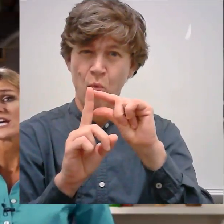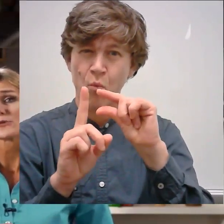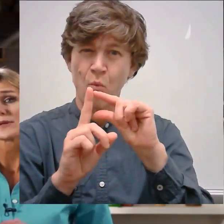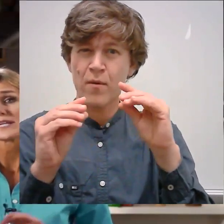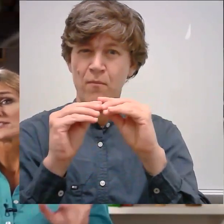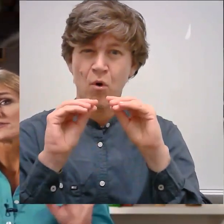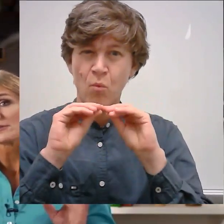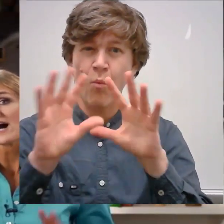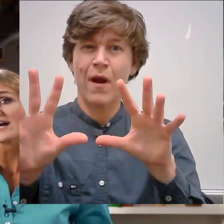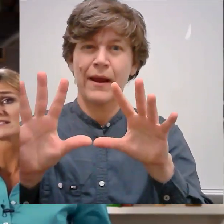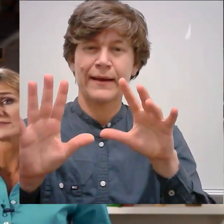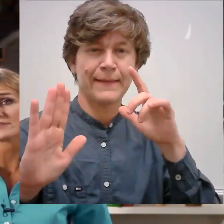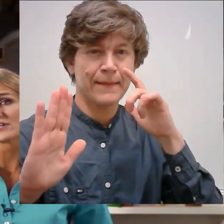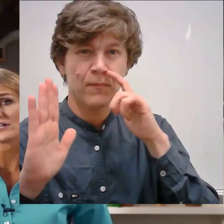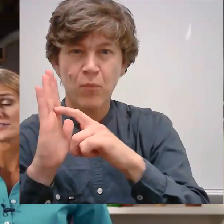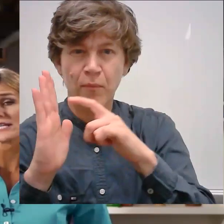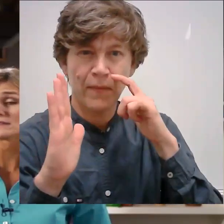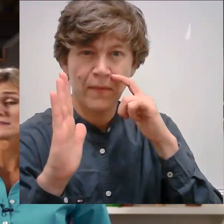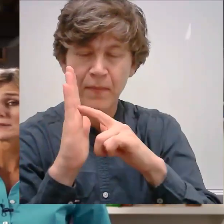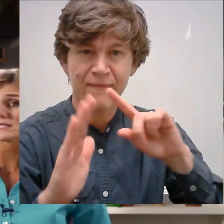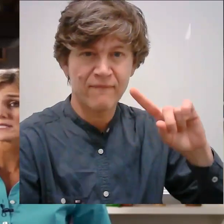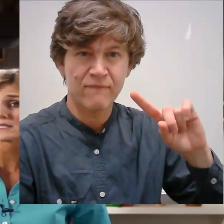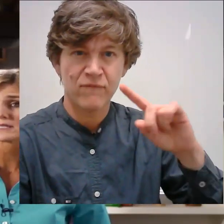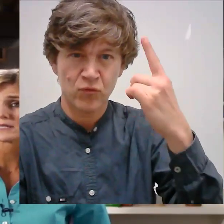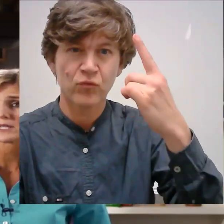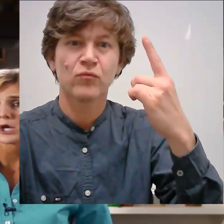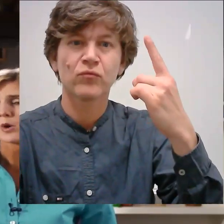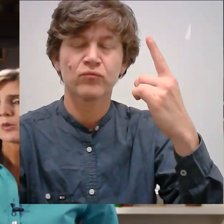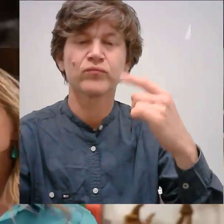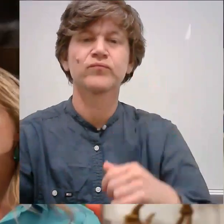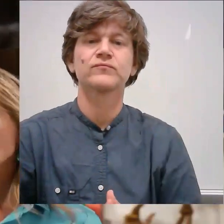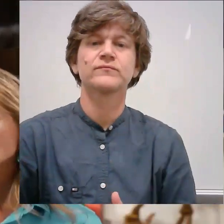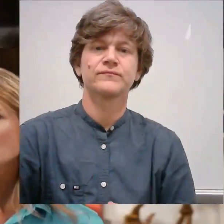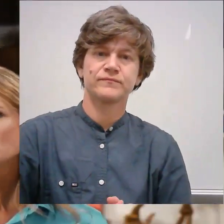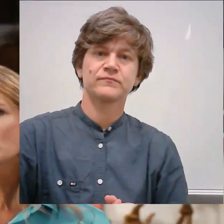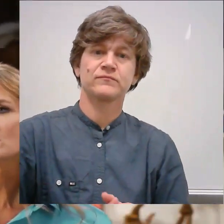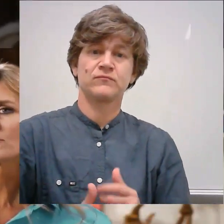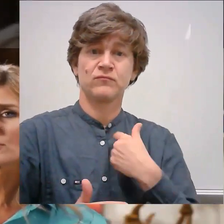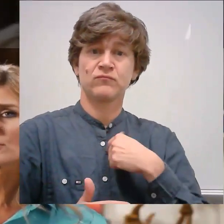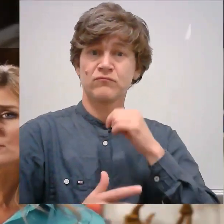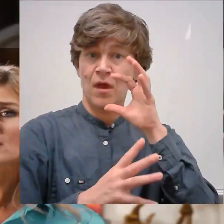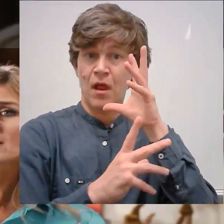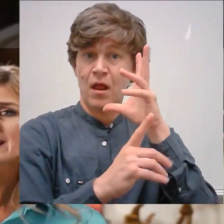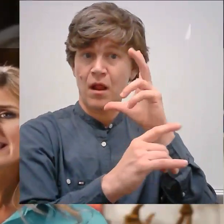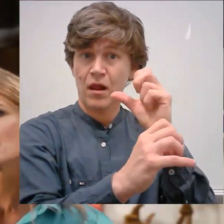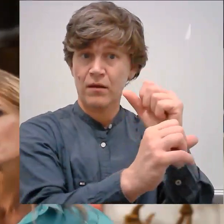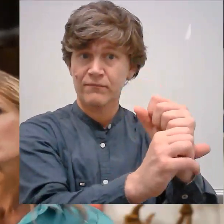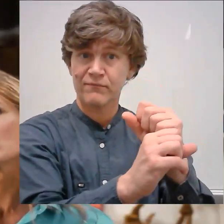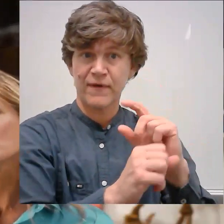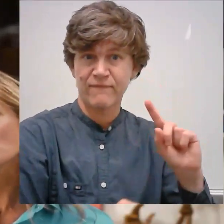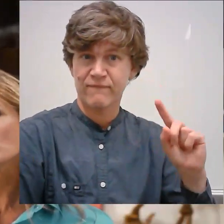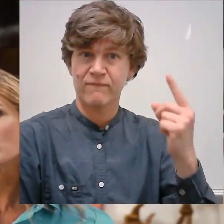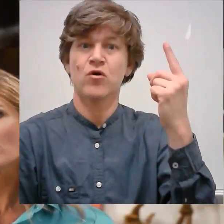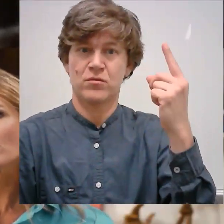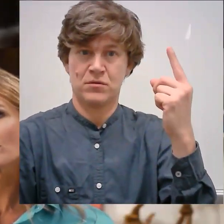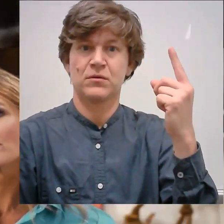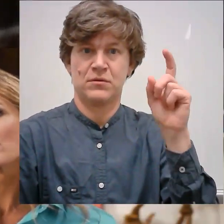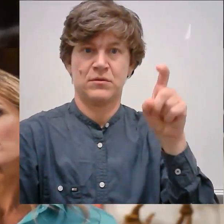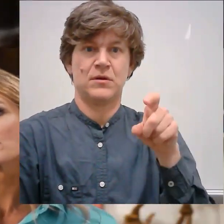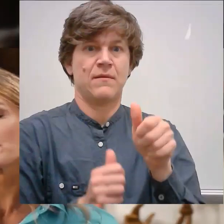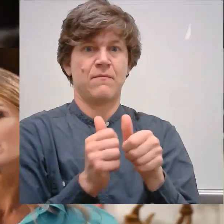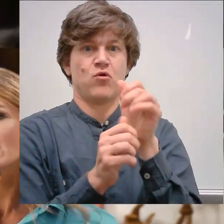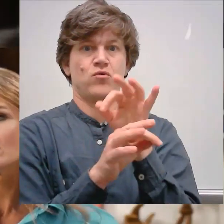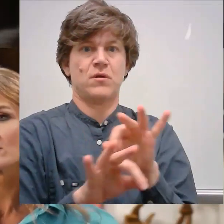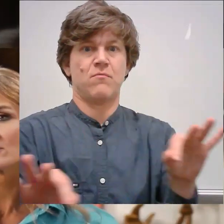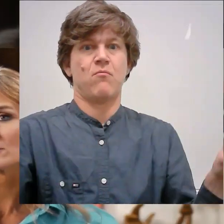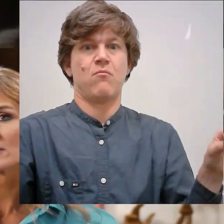attention through an image from highest level of contrast to lowest. What draws our attention first needs to be what's most important for the